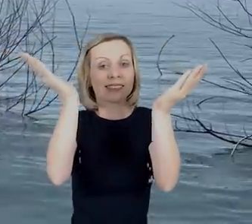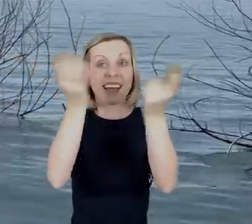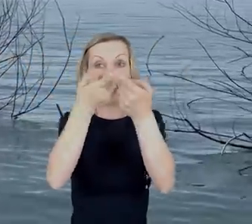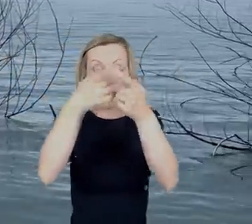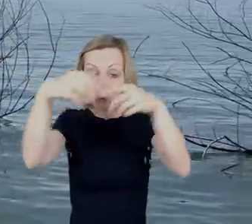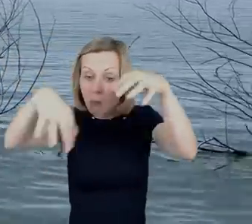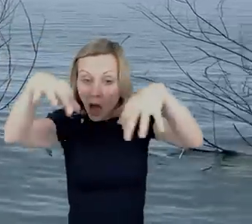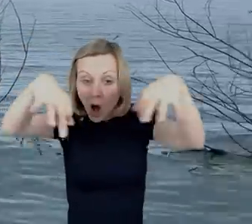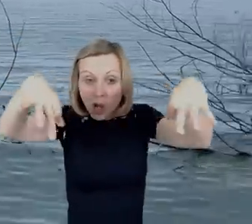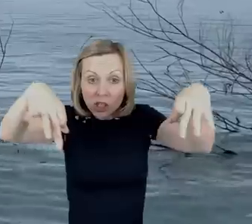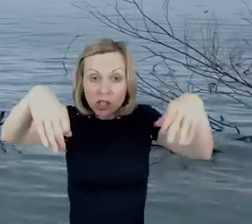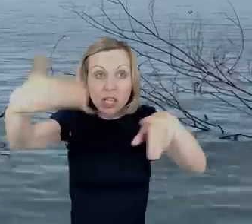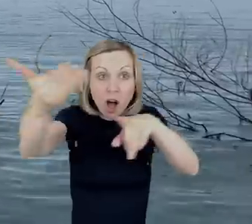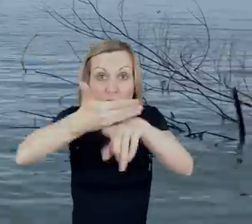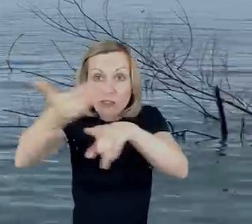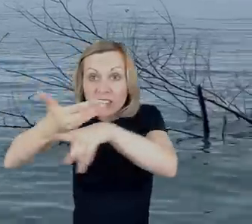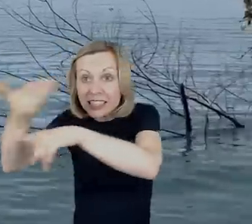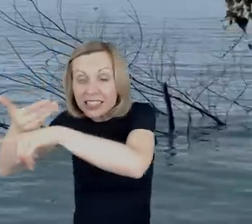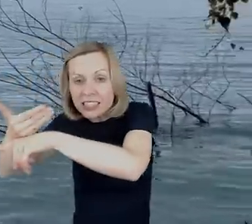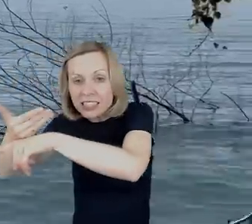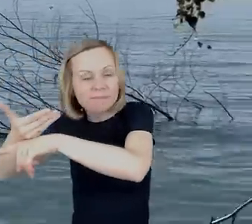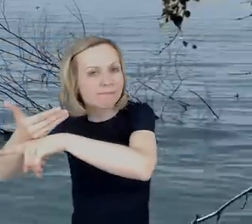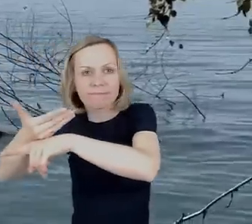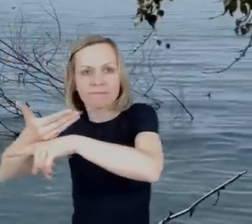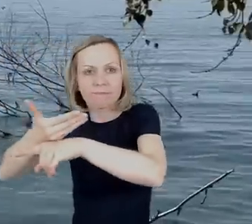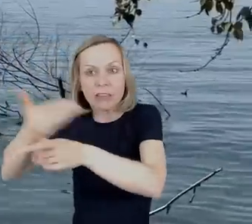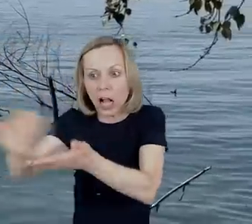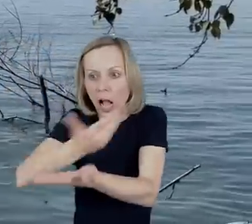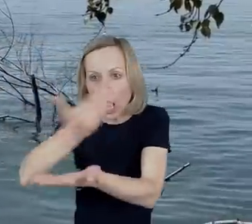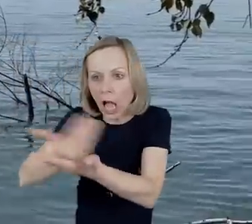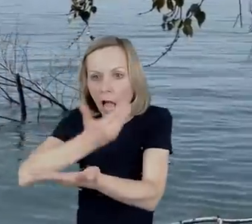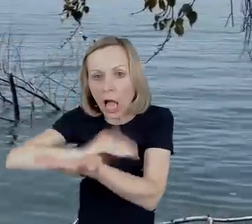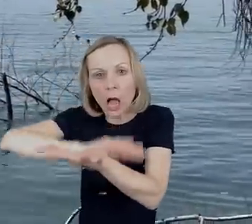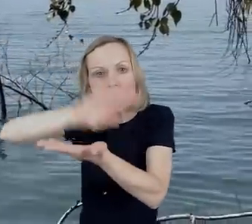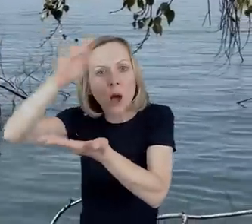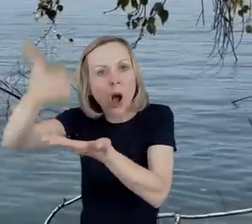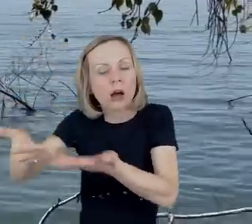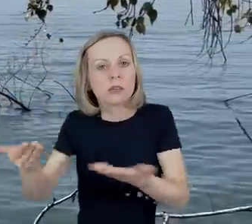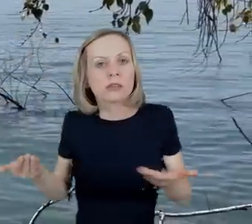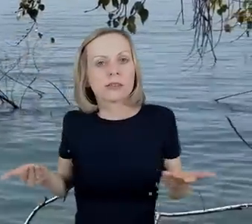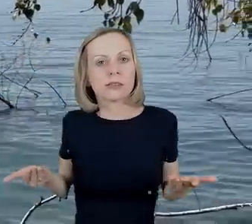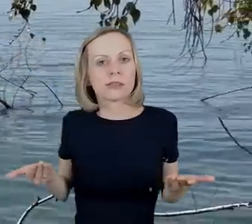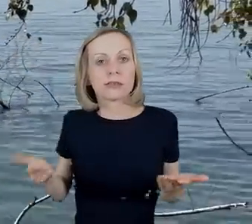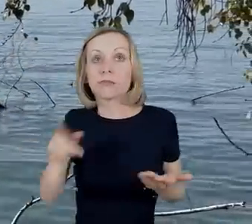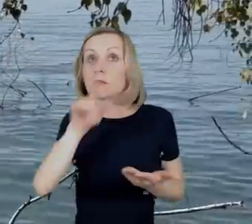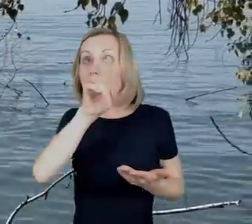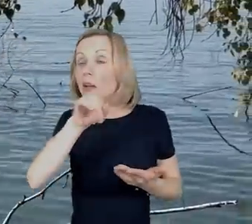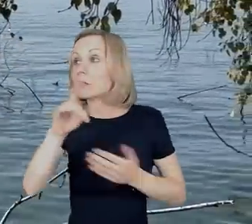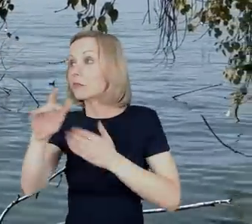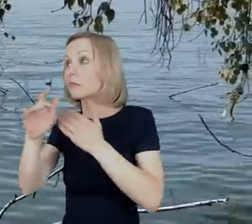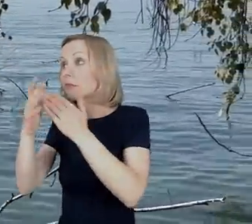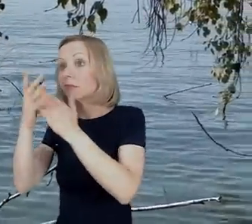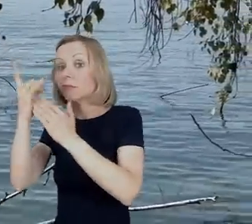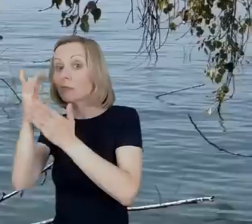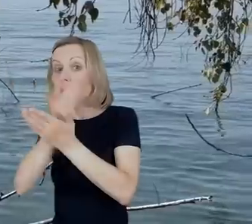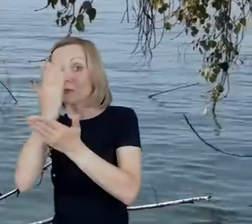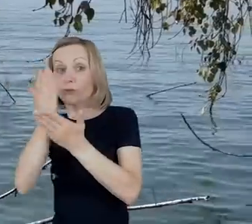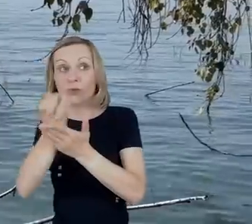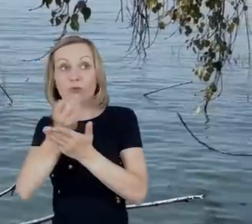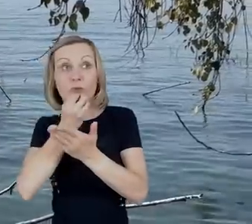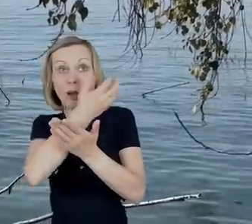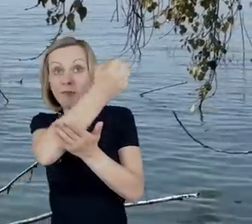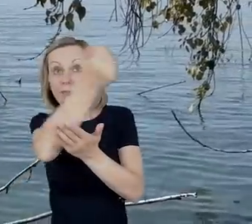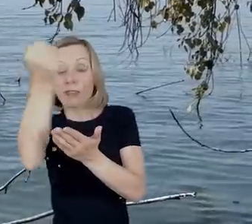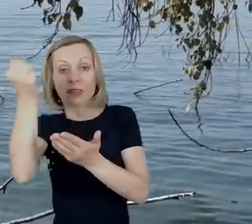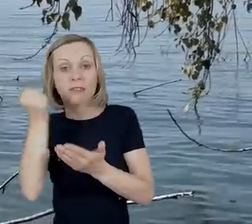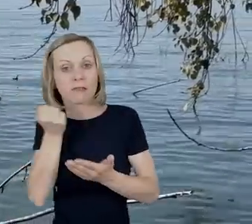neither sow nor they reap, nor gather into barns, and yet your heavenly Father feeds them. Are